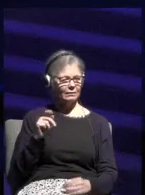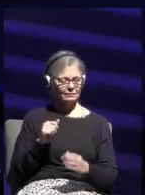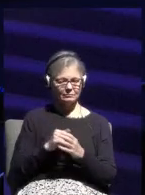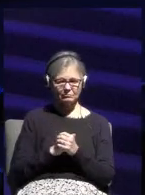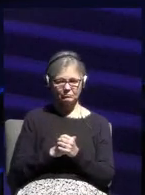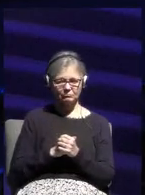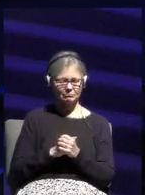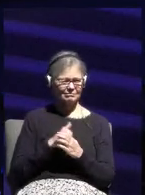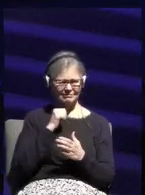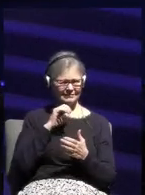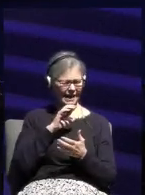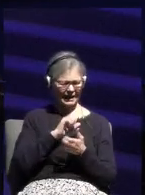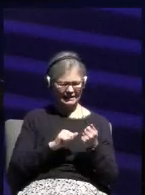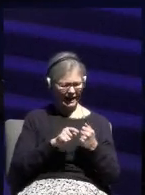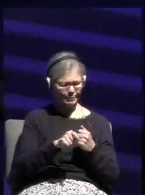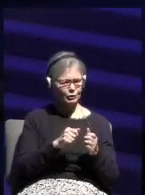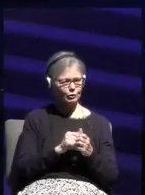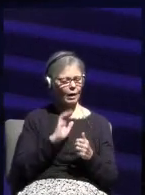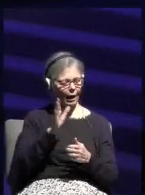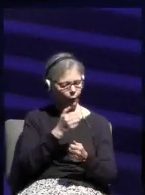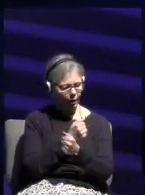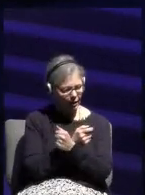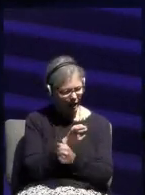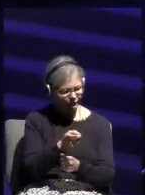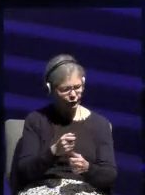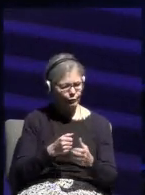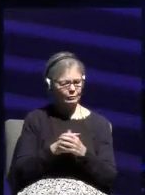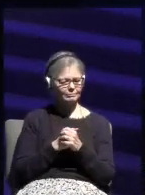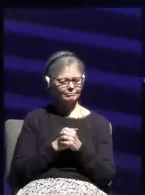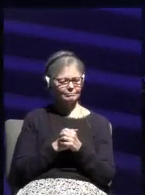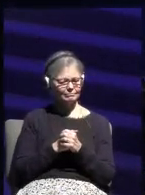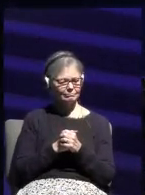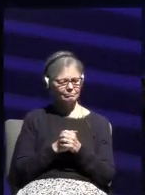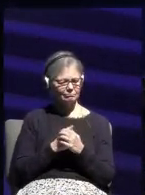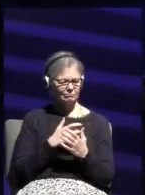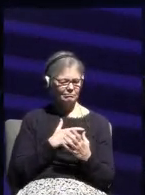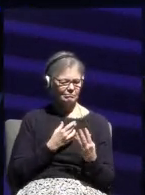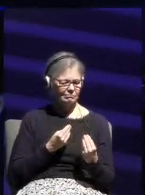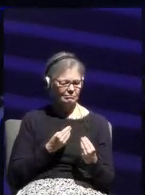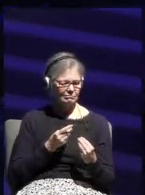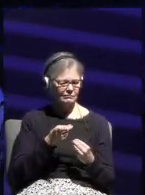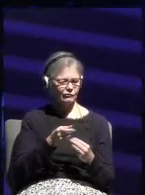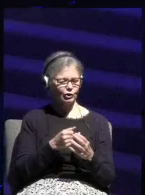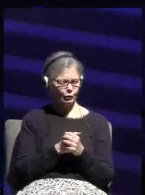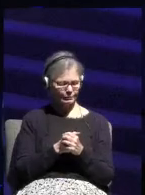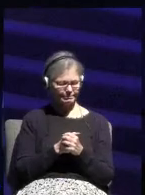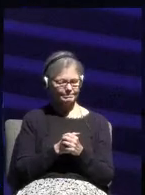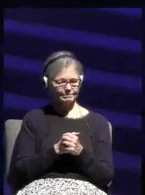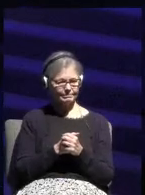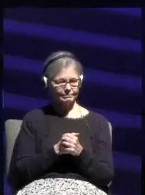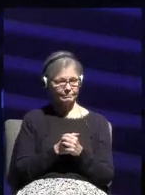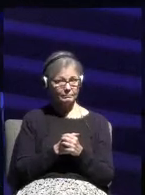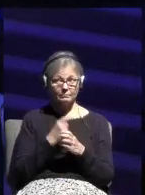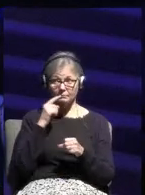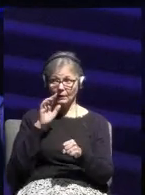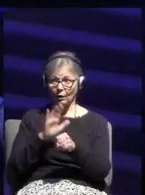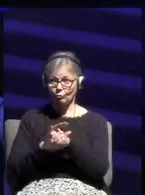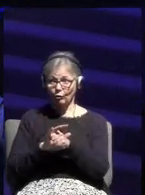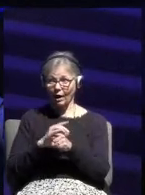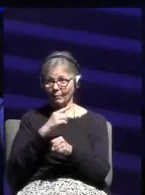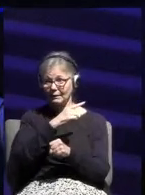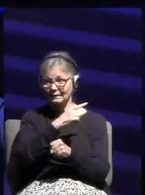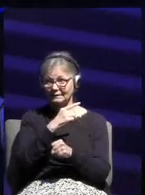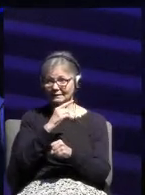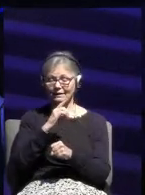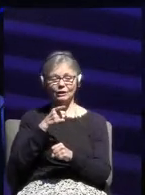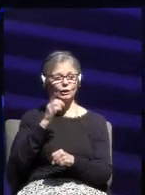I'm not gonna damage you. I'm gonna love you. I'm gonna love you. And what's the promise at the end? He says, and